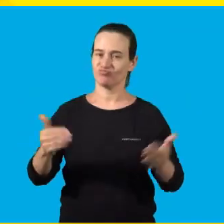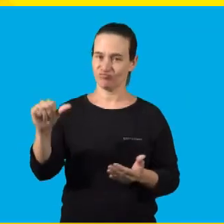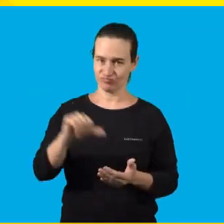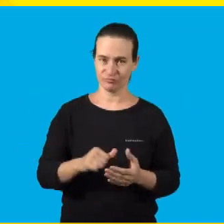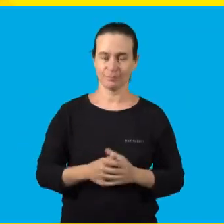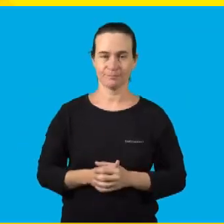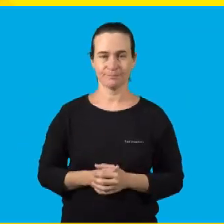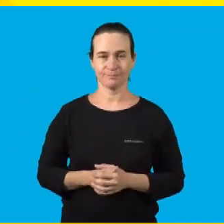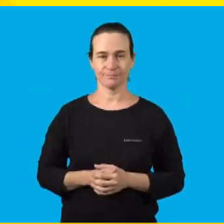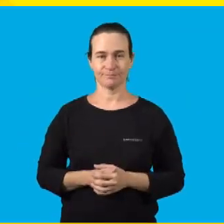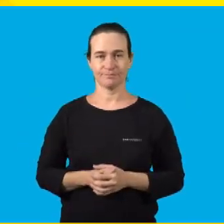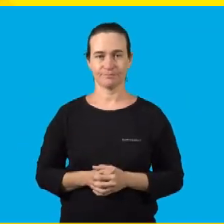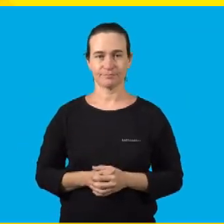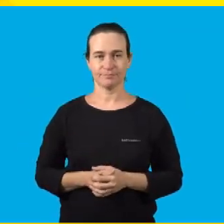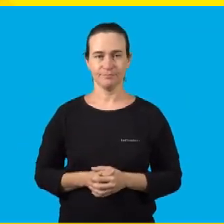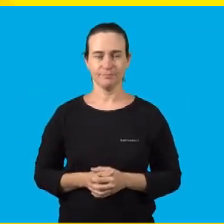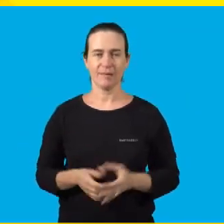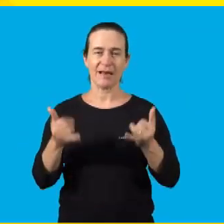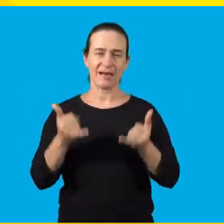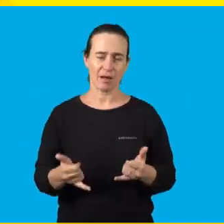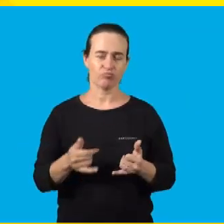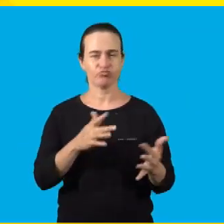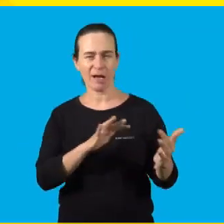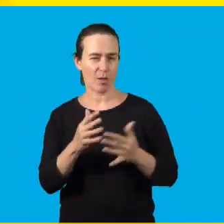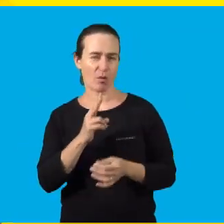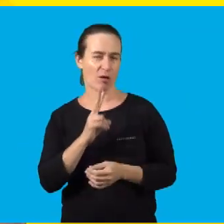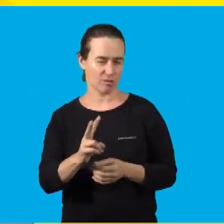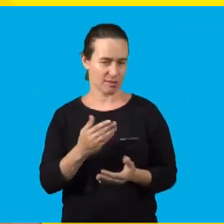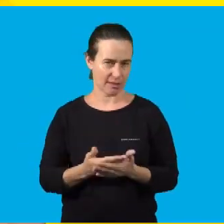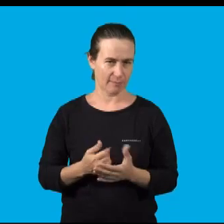Welcome back. Now, let's look at some answering techniques.